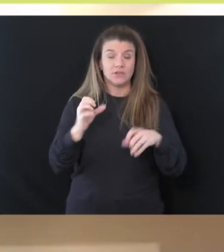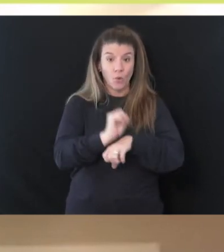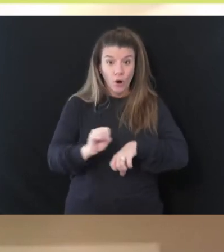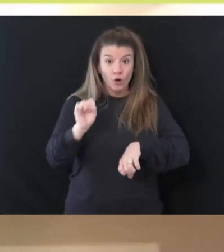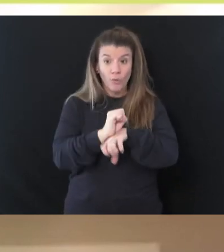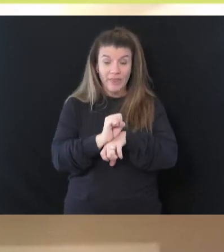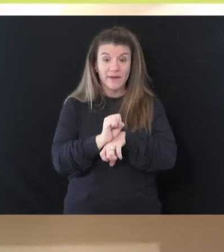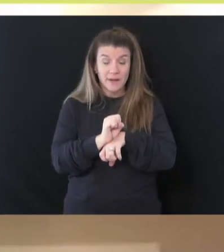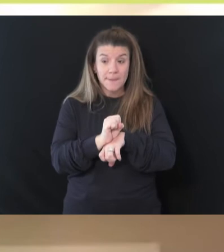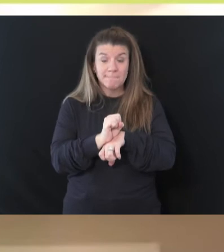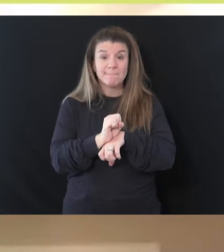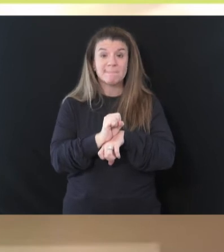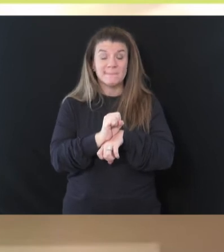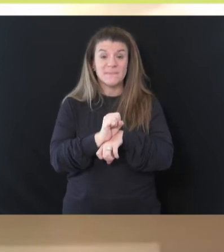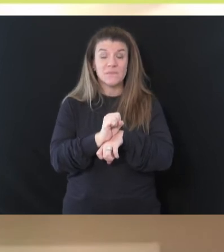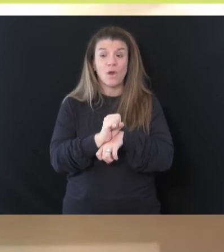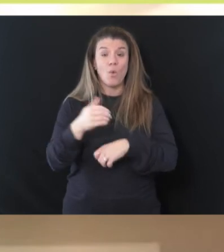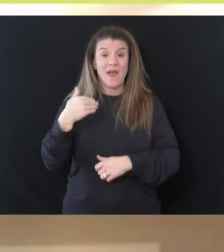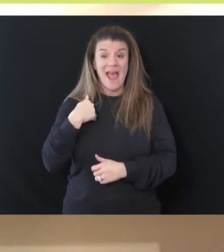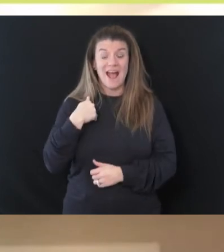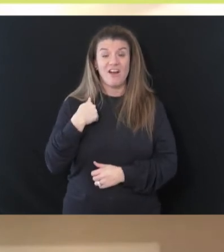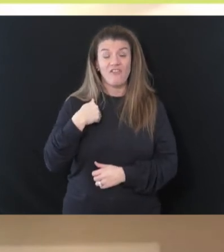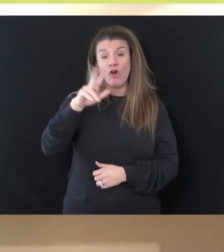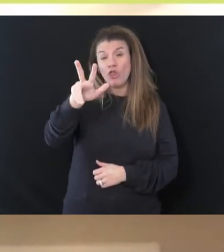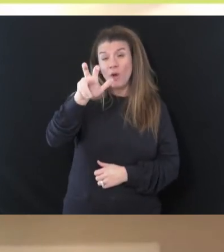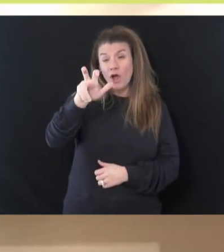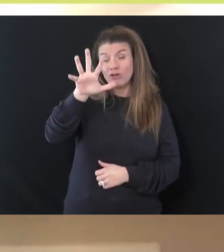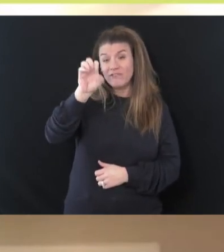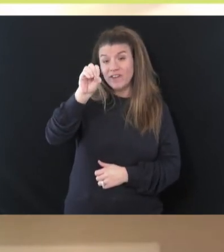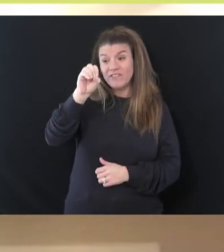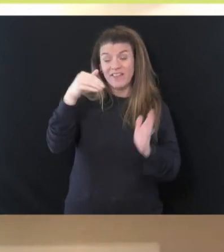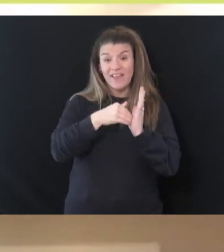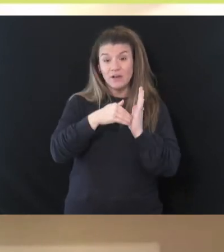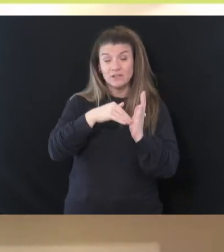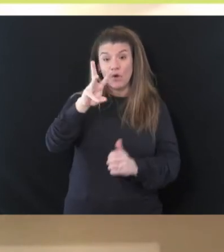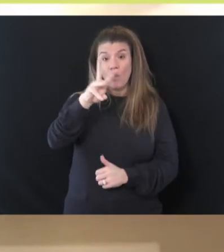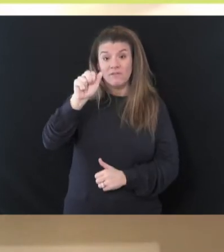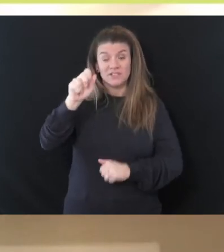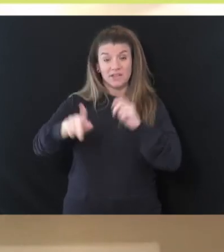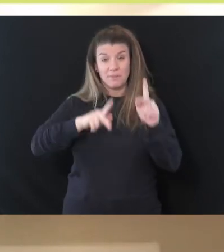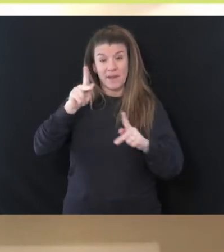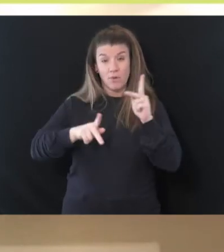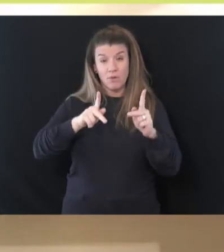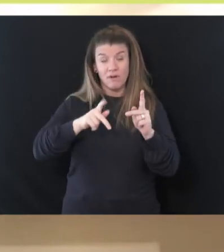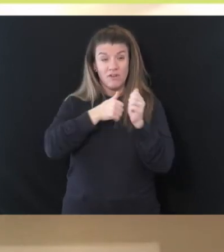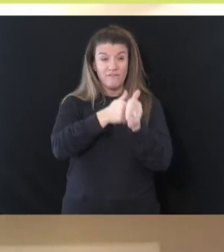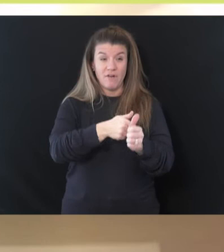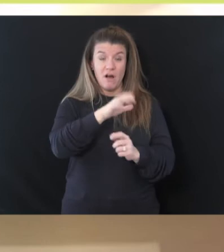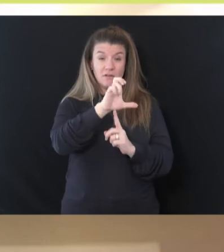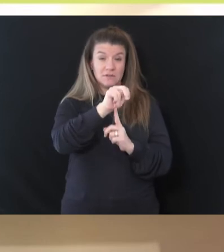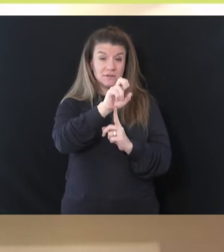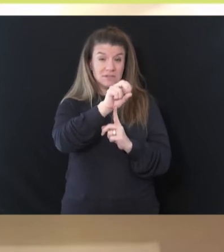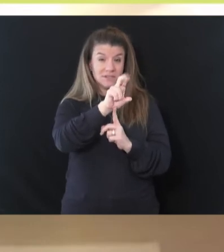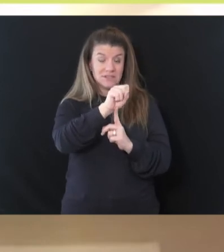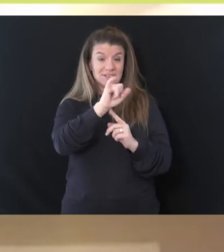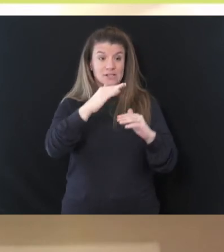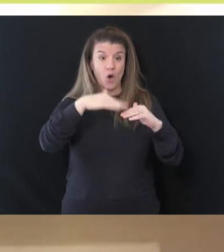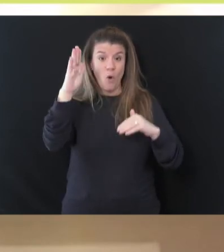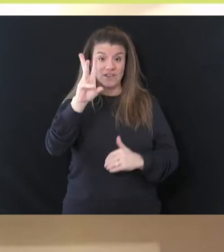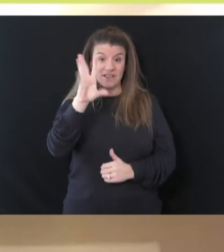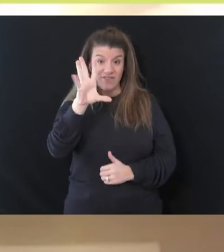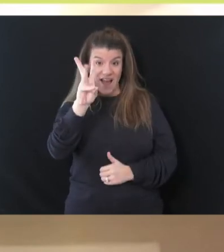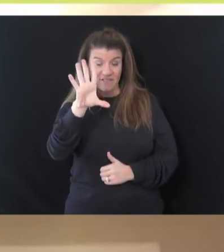with. We have 350,000 West Virginians by census data over the age of 65. So